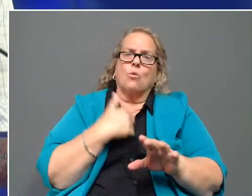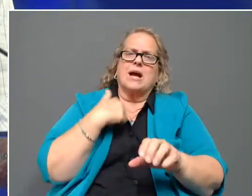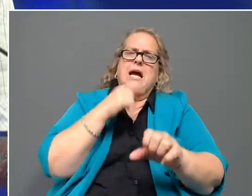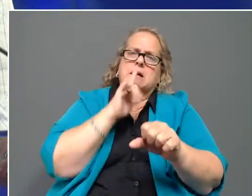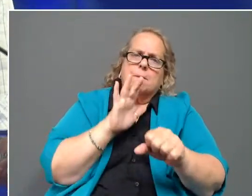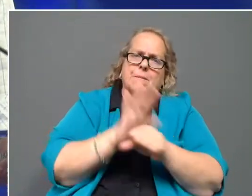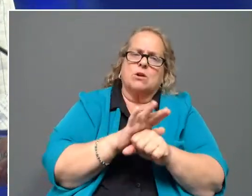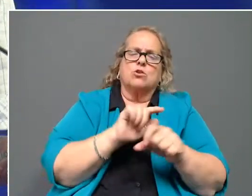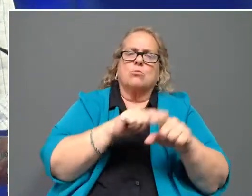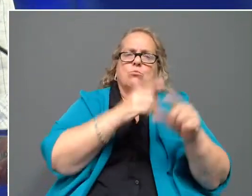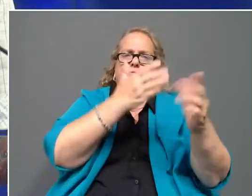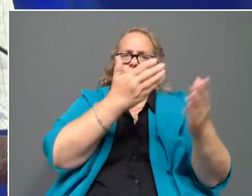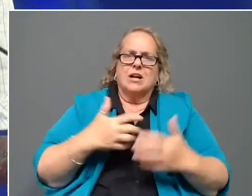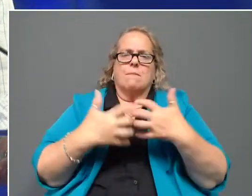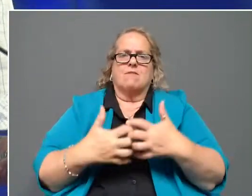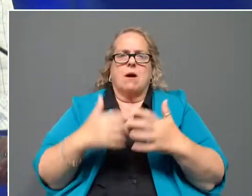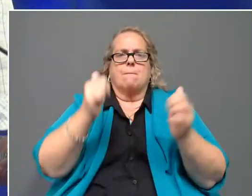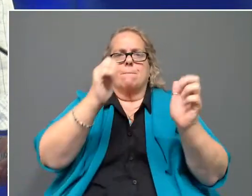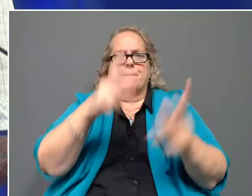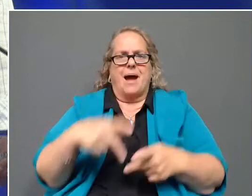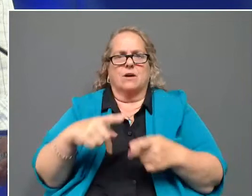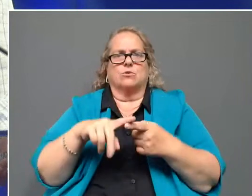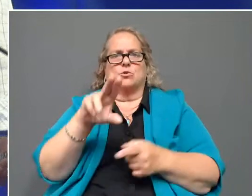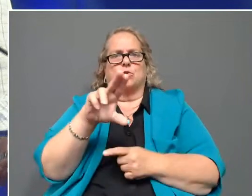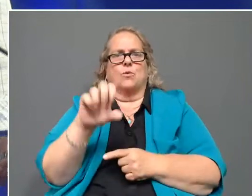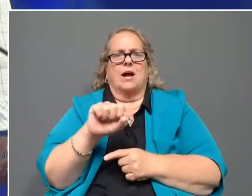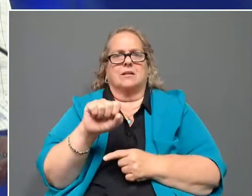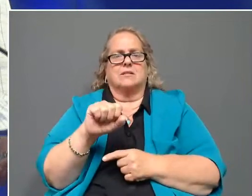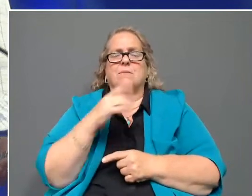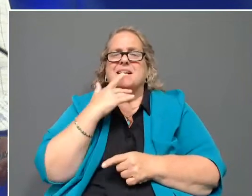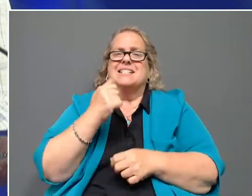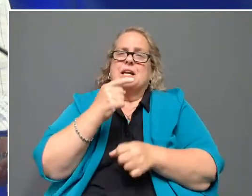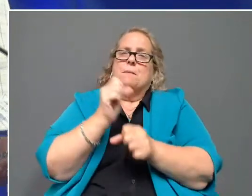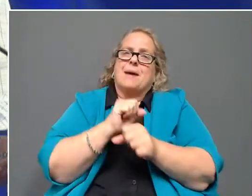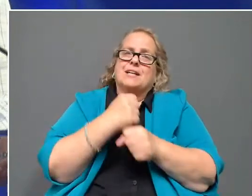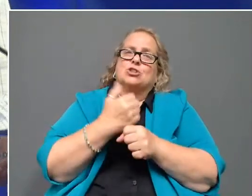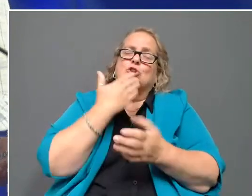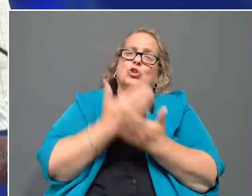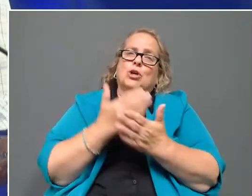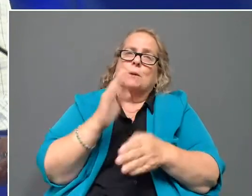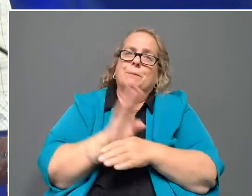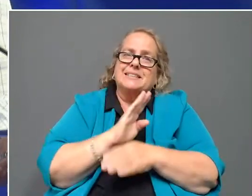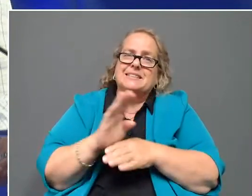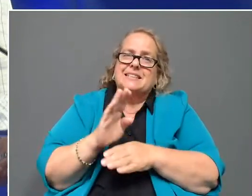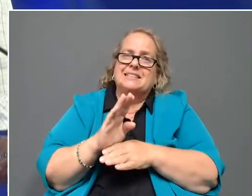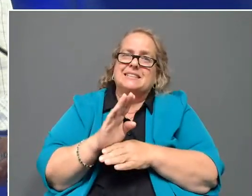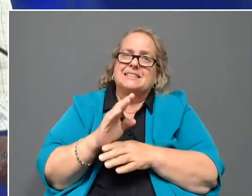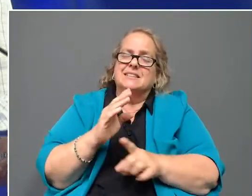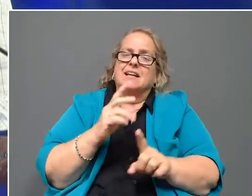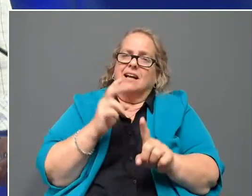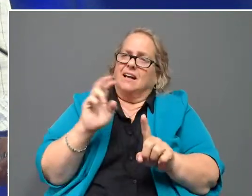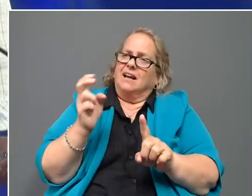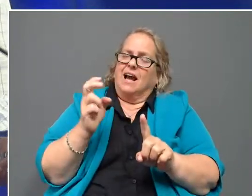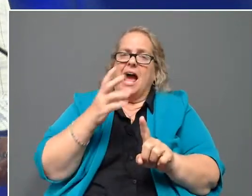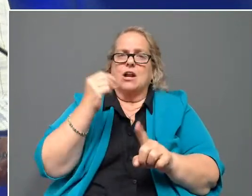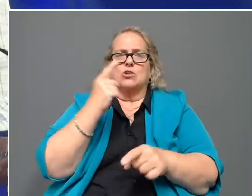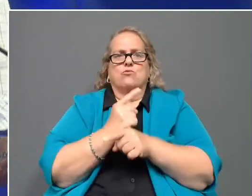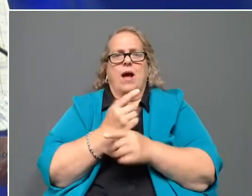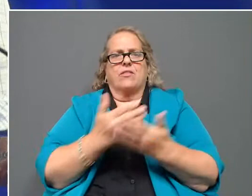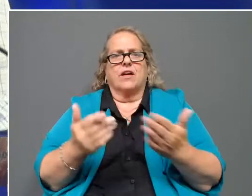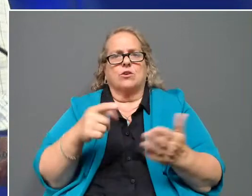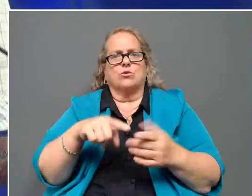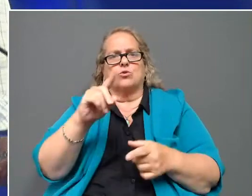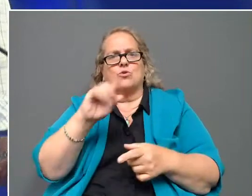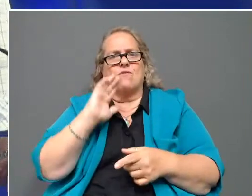to the United States because it makes good business sense and because it's the right thing to do for our communities, the city